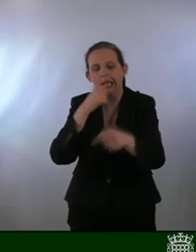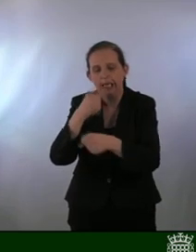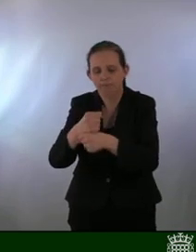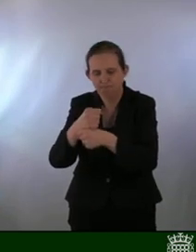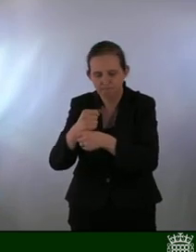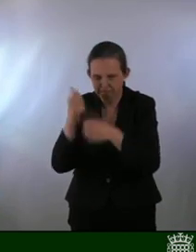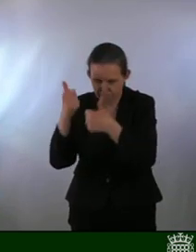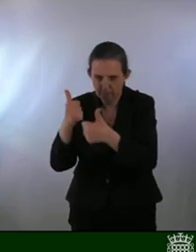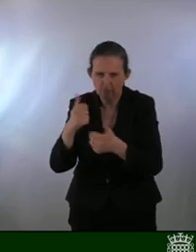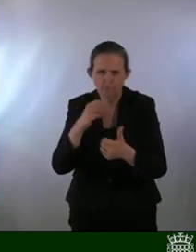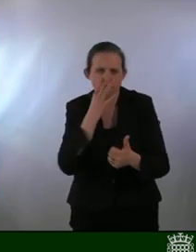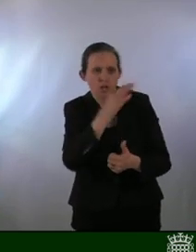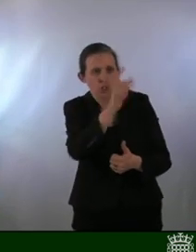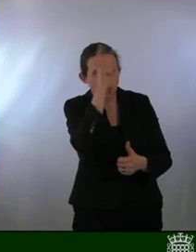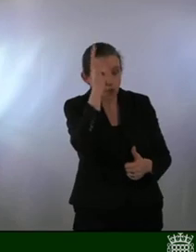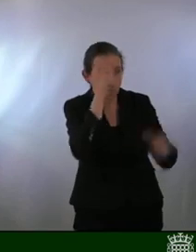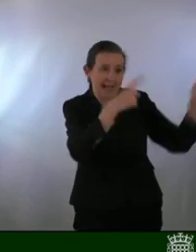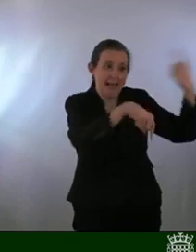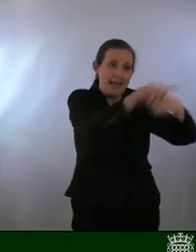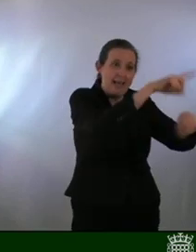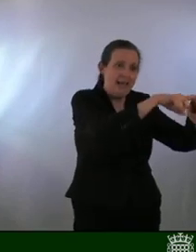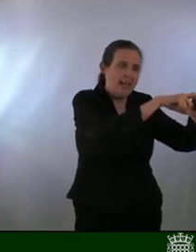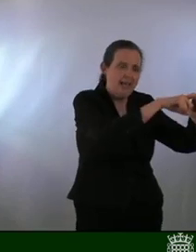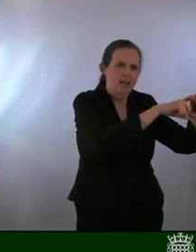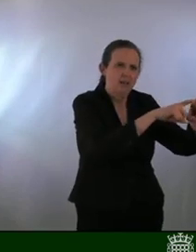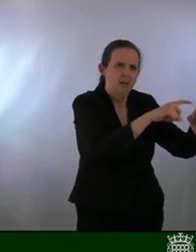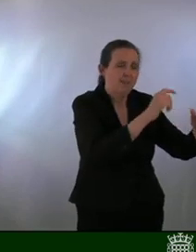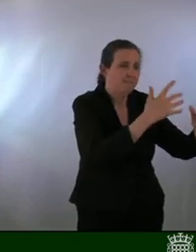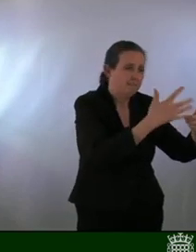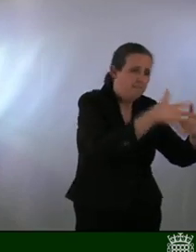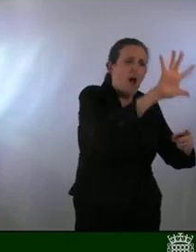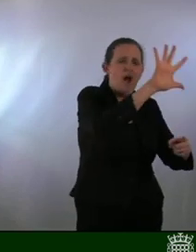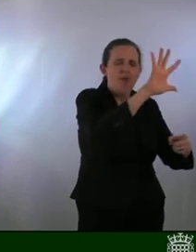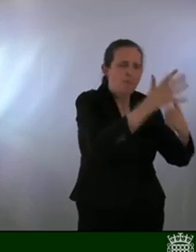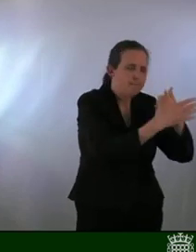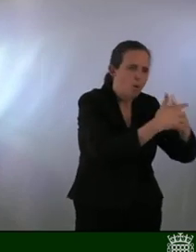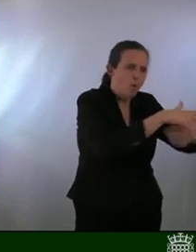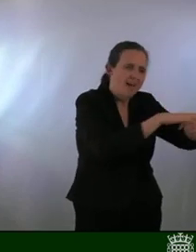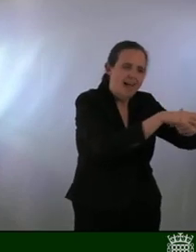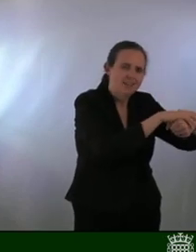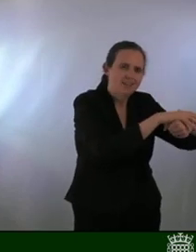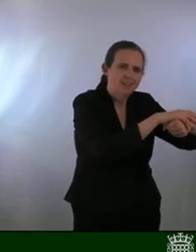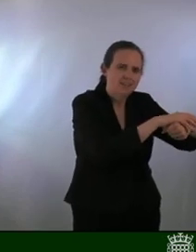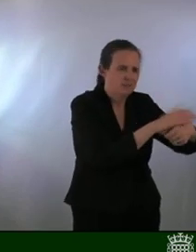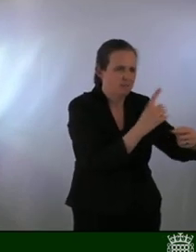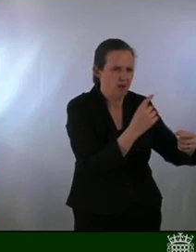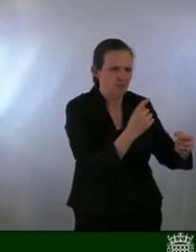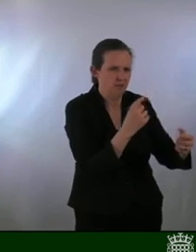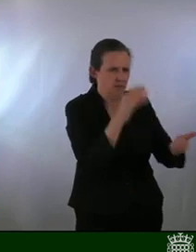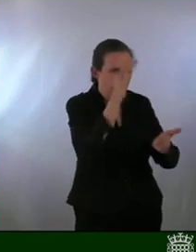the German experience, where they've had 5 times as many confirmed cases, but only a quarter of the